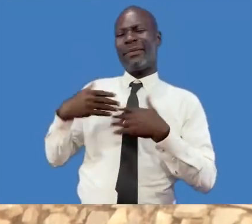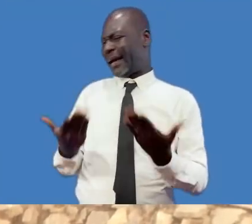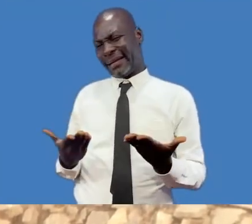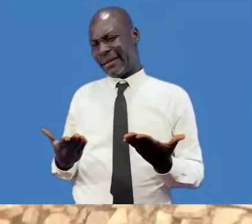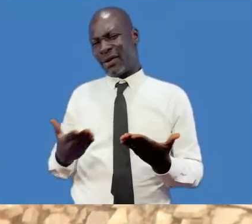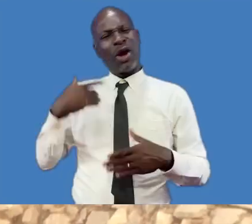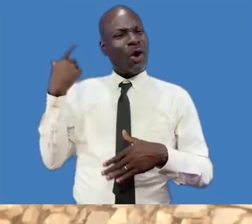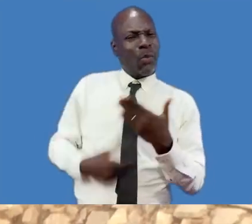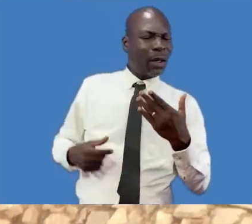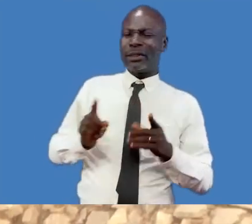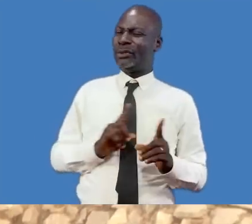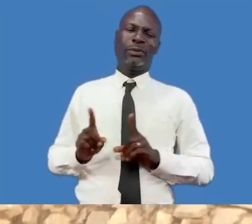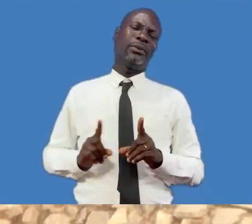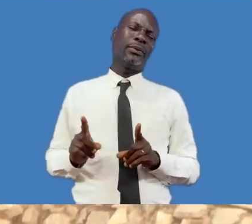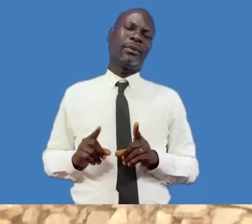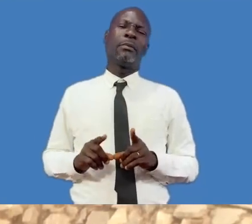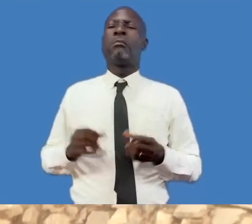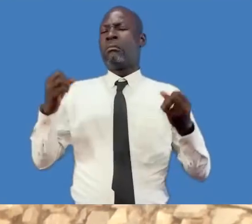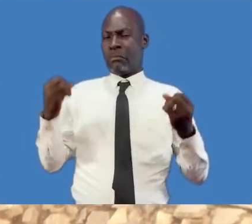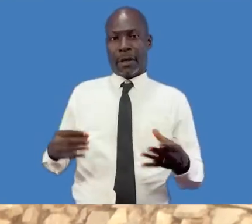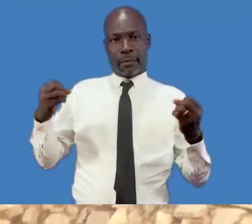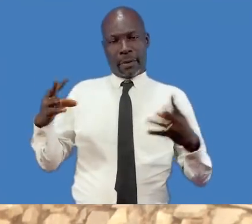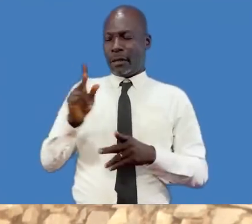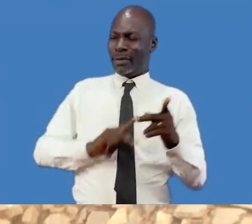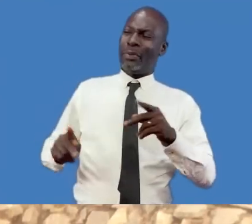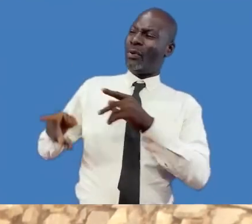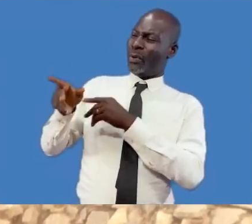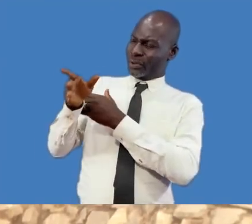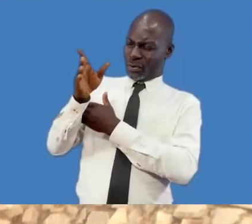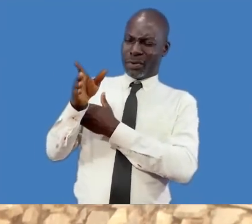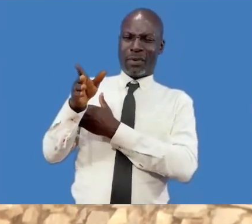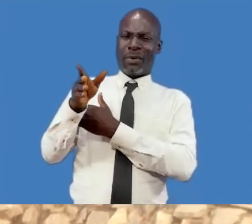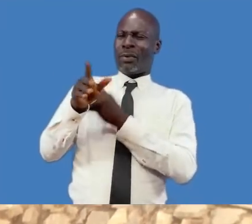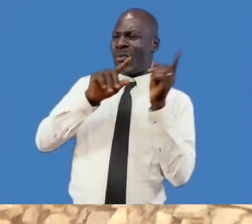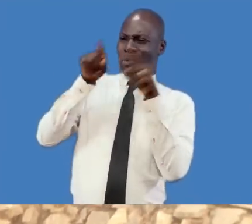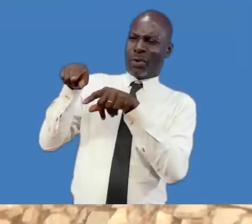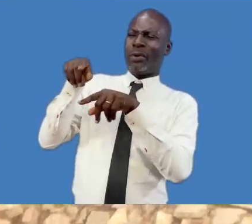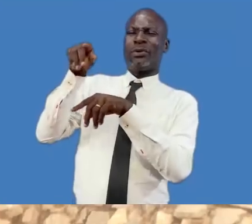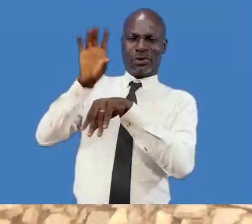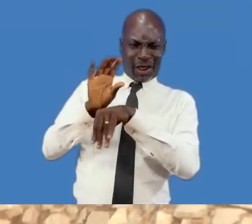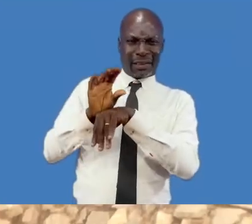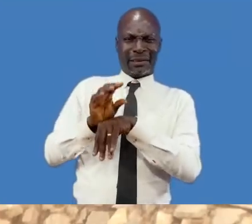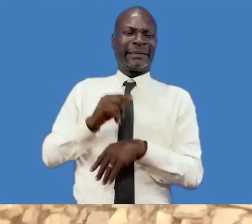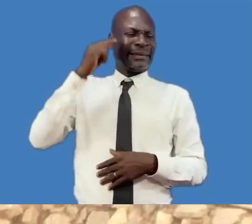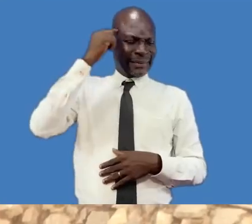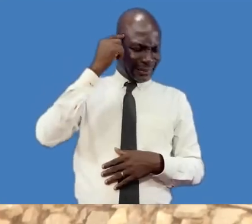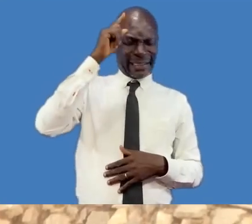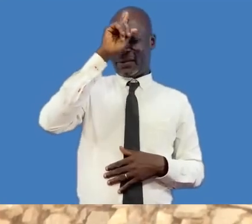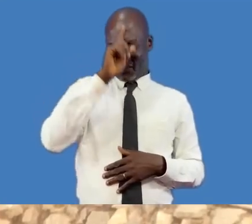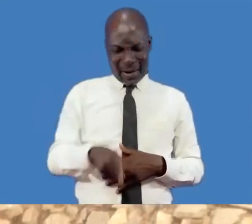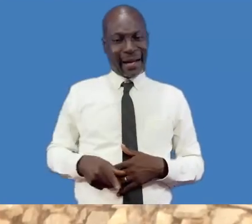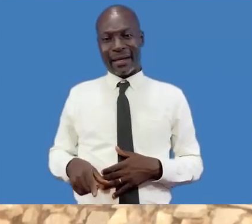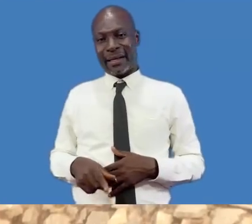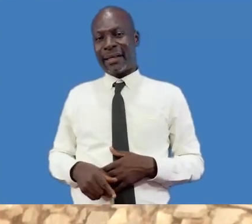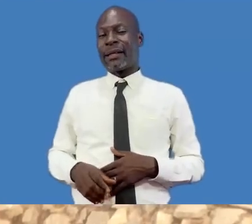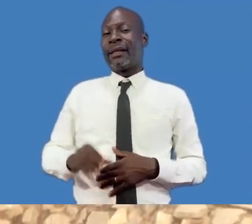on? Ni pa be bre ko asware na sa no omo ye. Na jen ene se o yon yansa fo. Enti Cain,